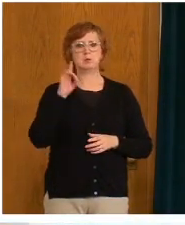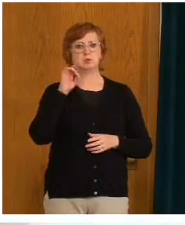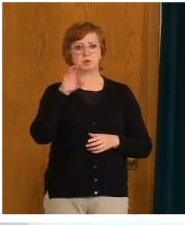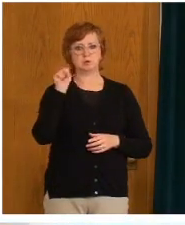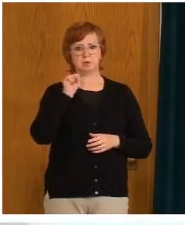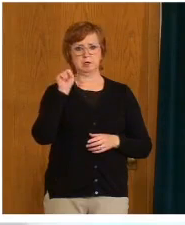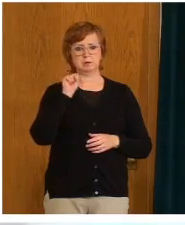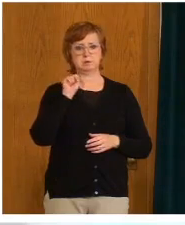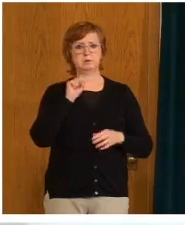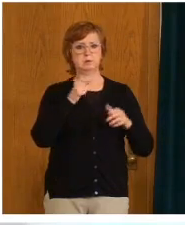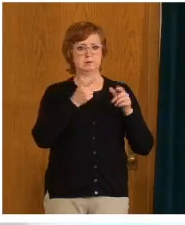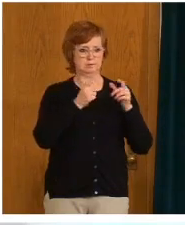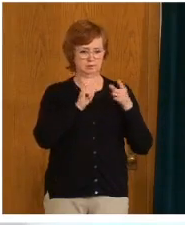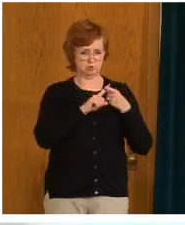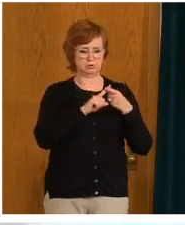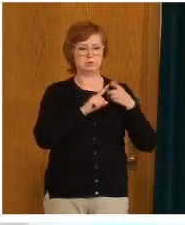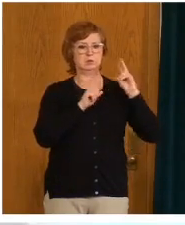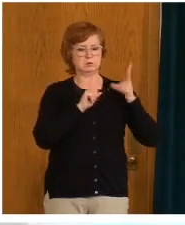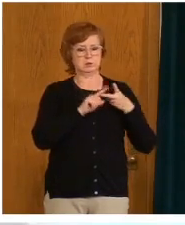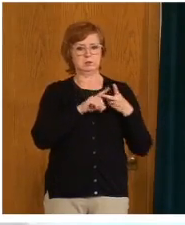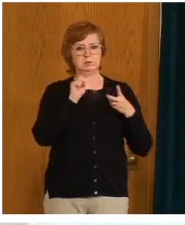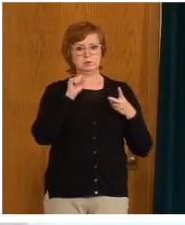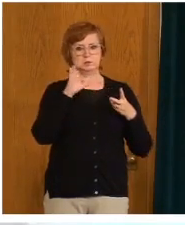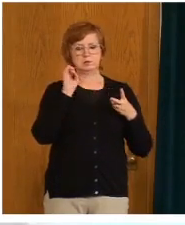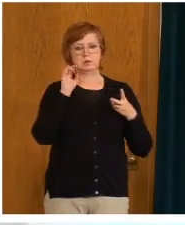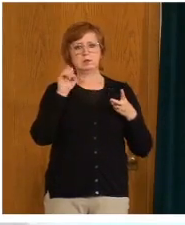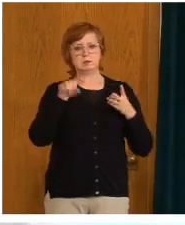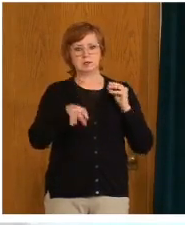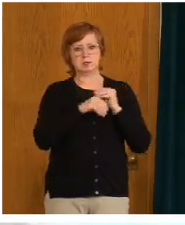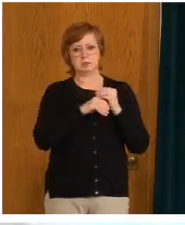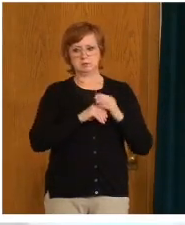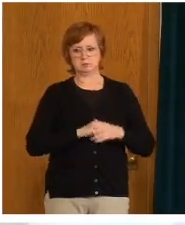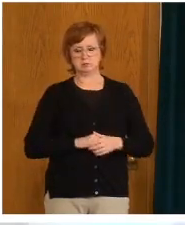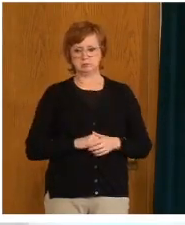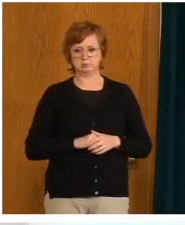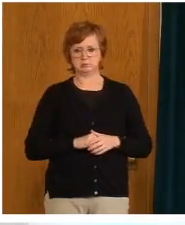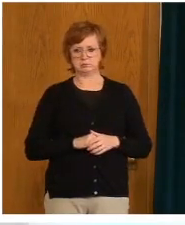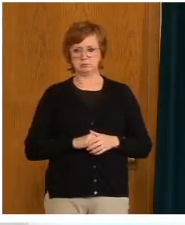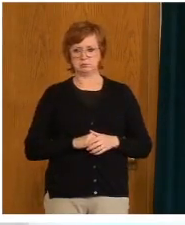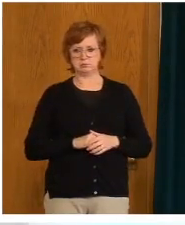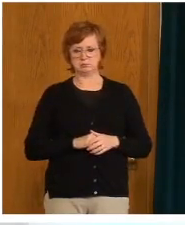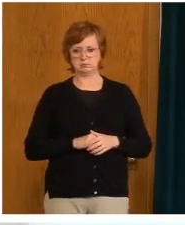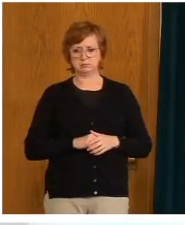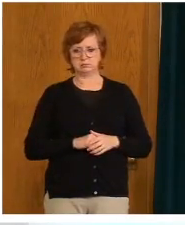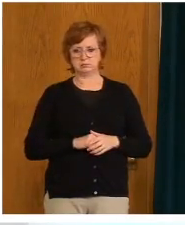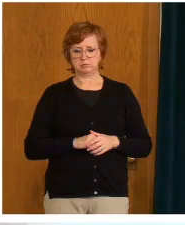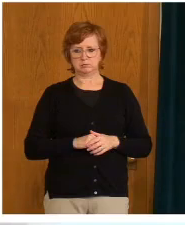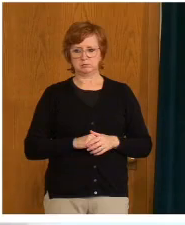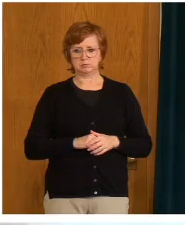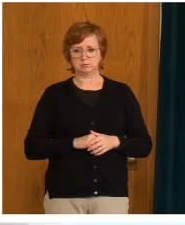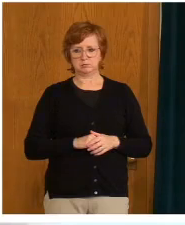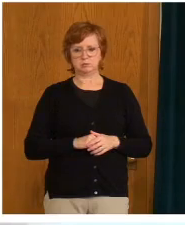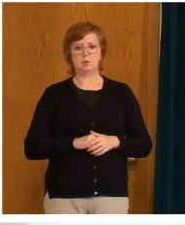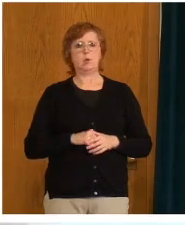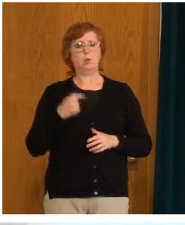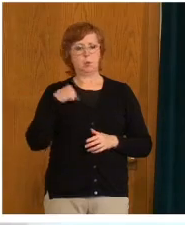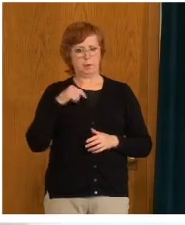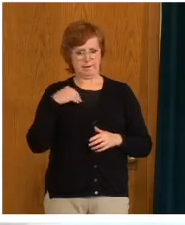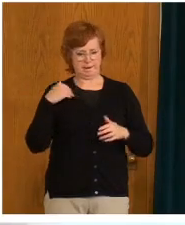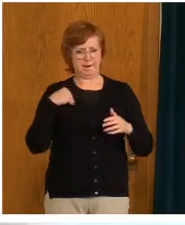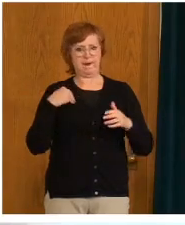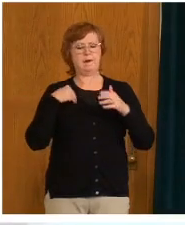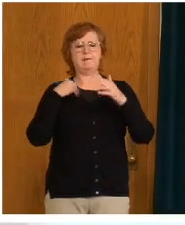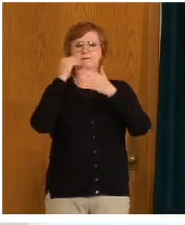then Scott can add. So first of all, we did release our breakthrough case numbers where we found